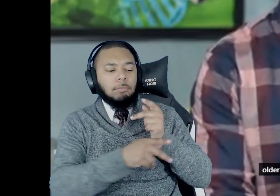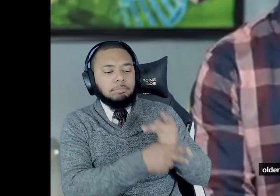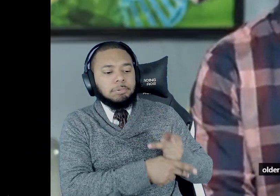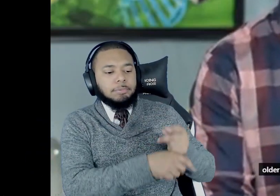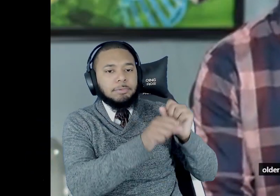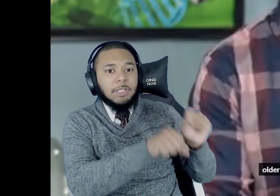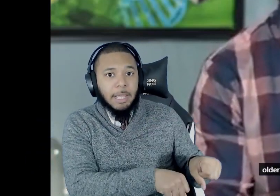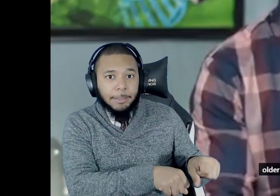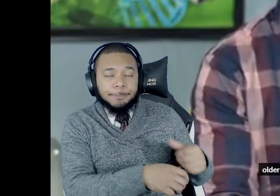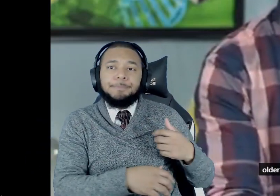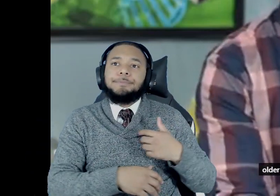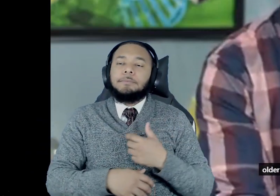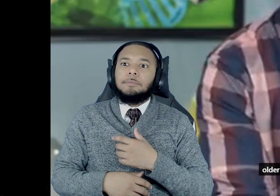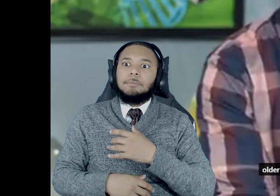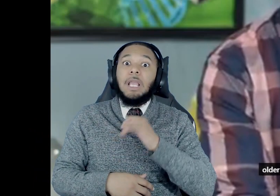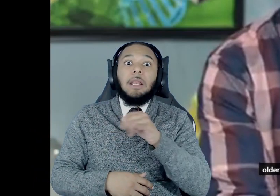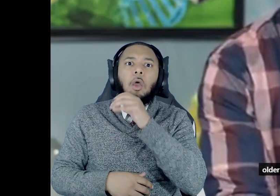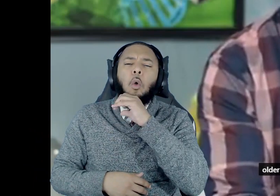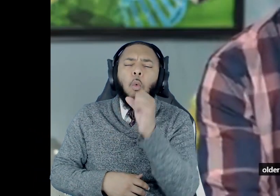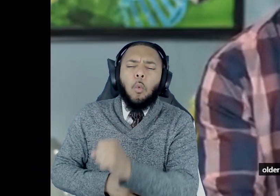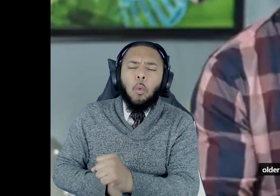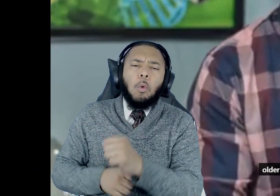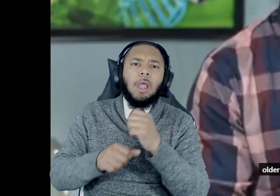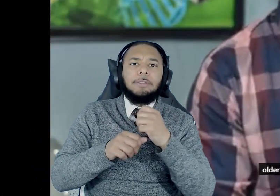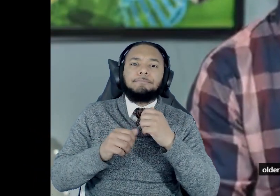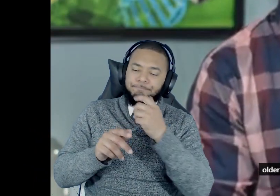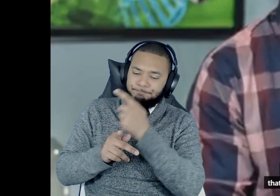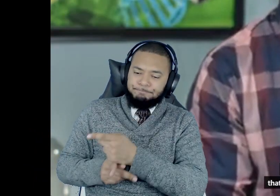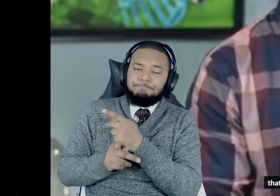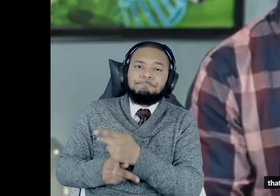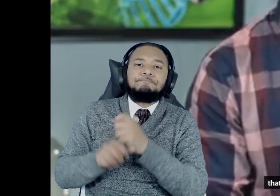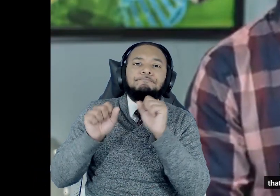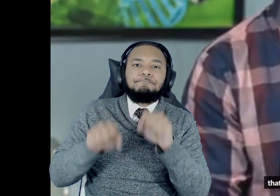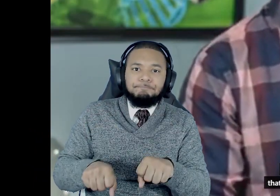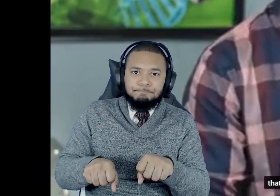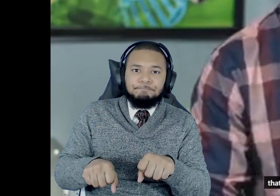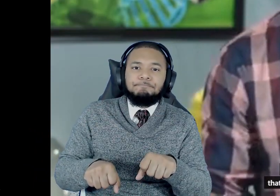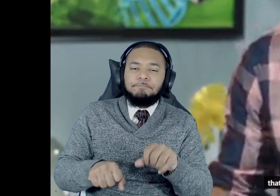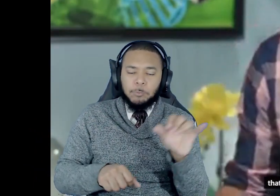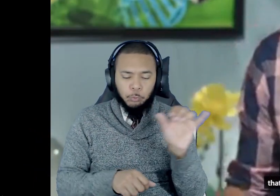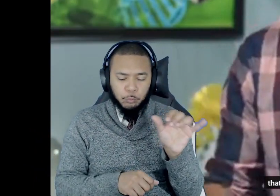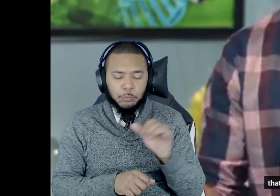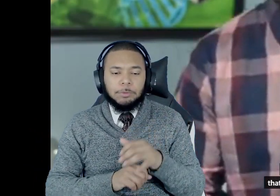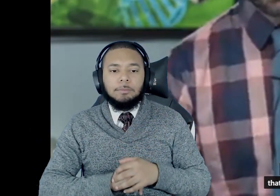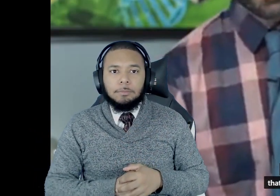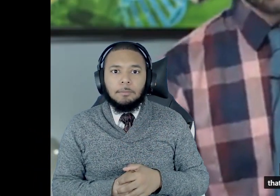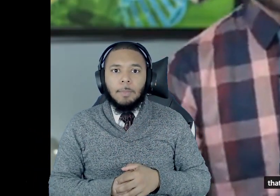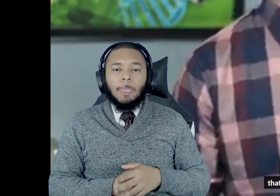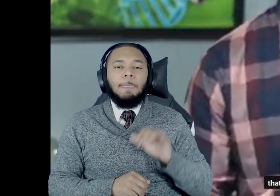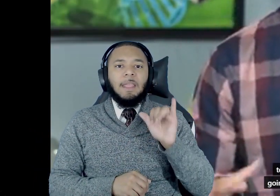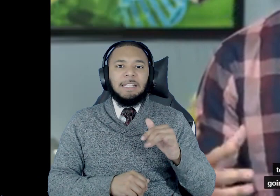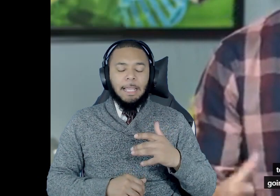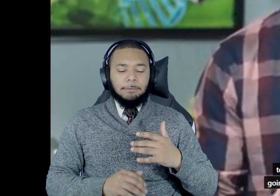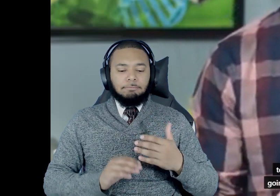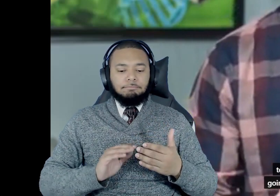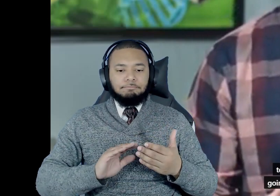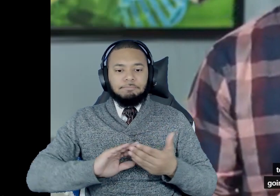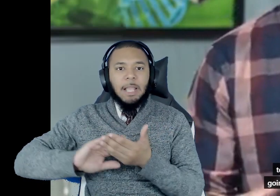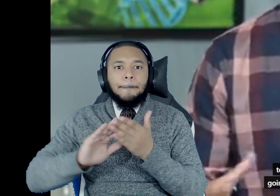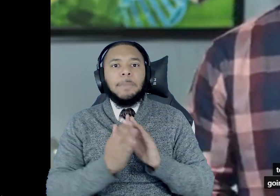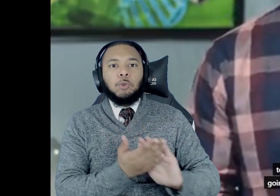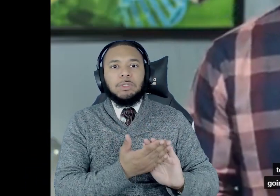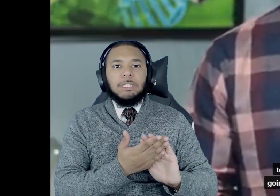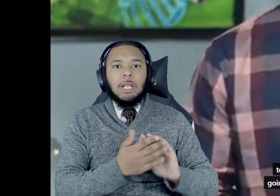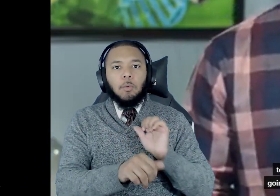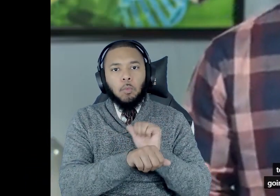the older individuals, and the elder individuals can also be taken care of by the healthy individuals. So it's that sense of community. They're going to help protect each